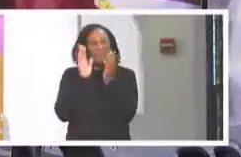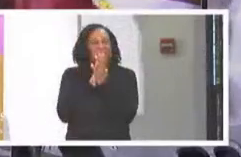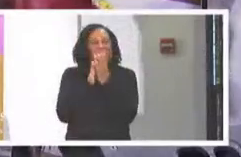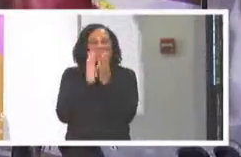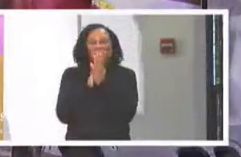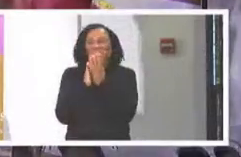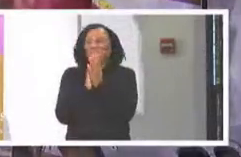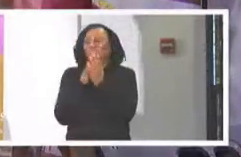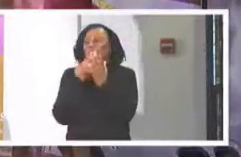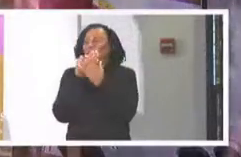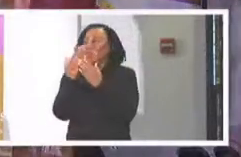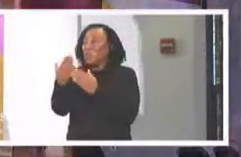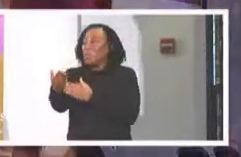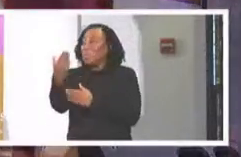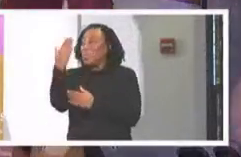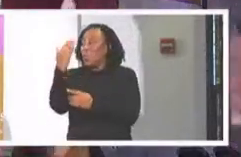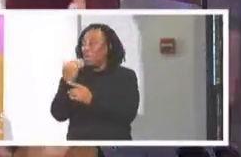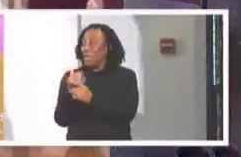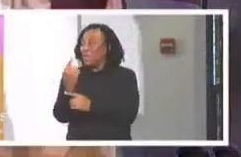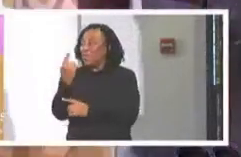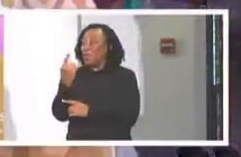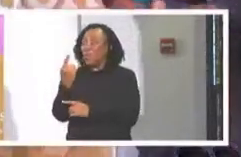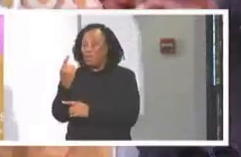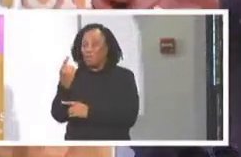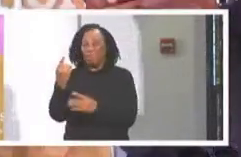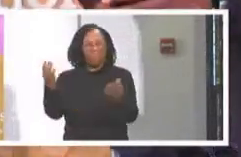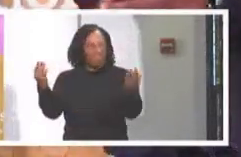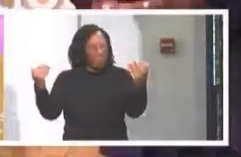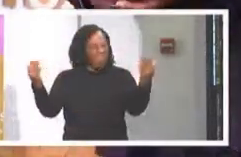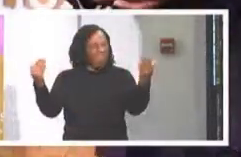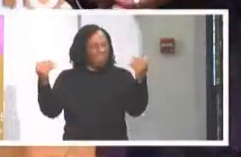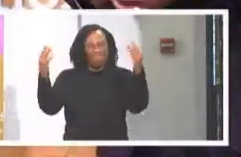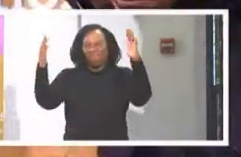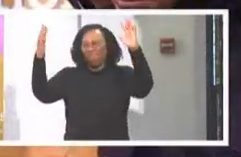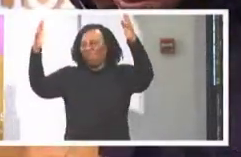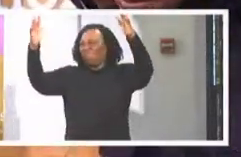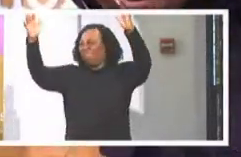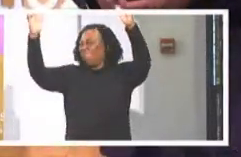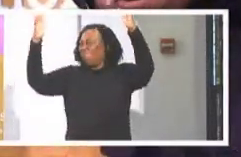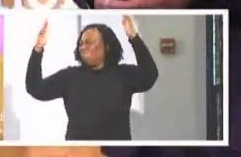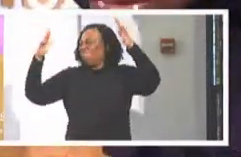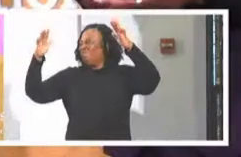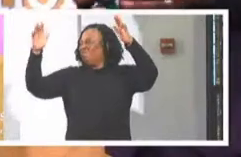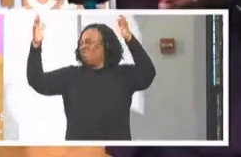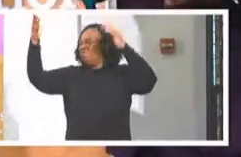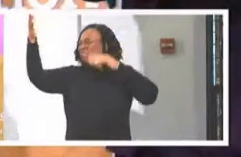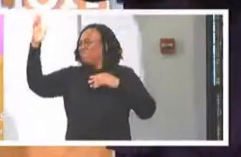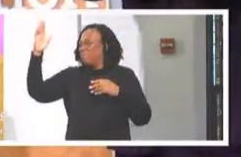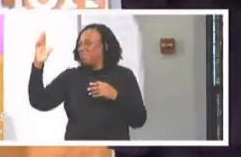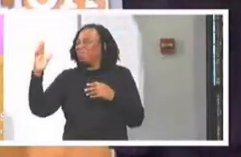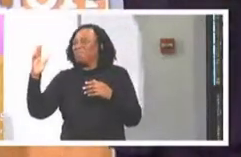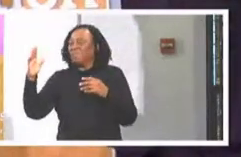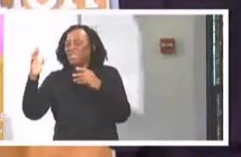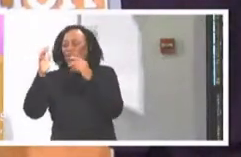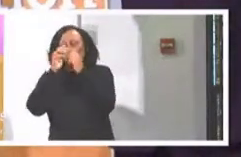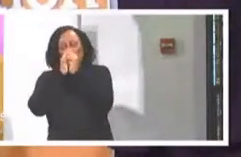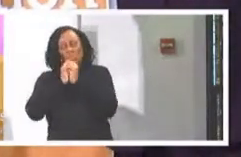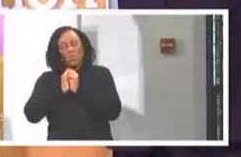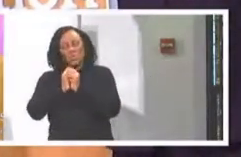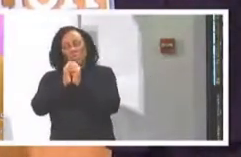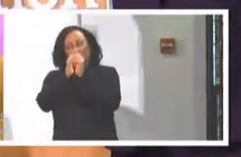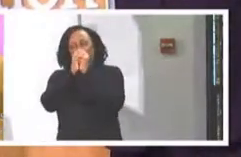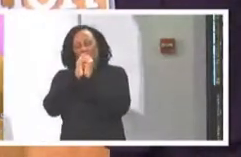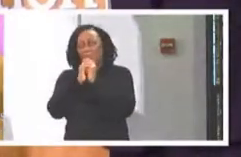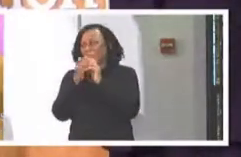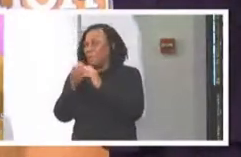Good morning, everybody. Come on, let's give our God a hand clap. Let's just worship him. Let's thank him that